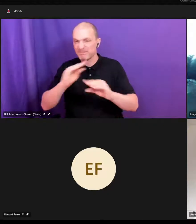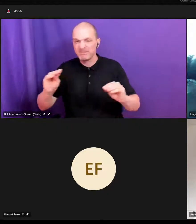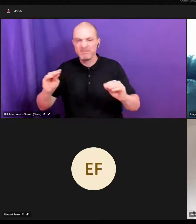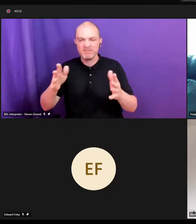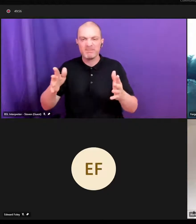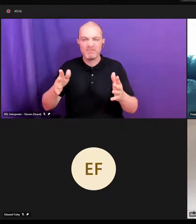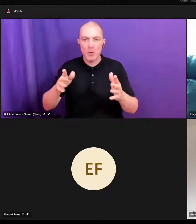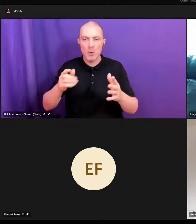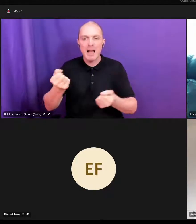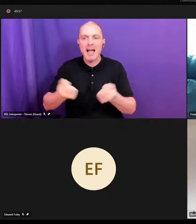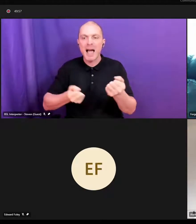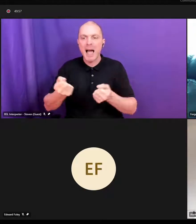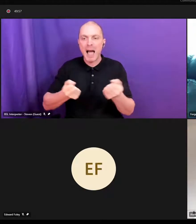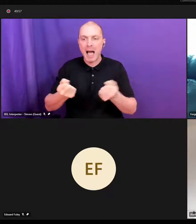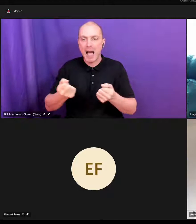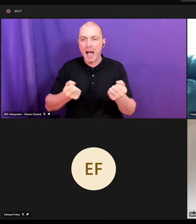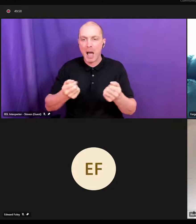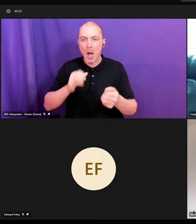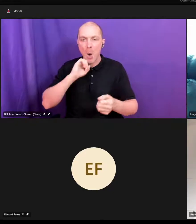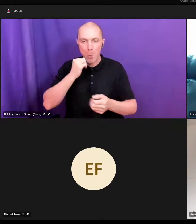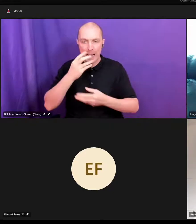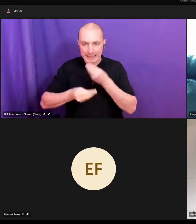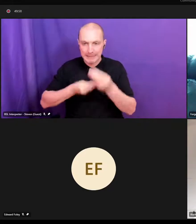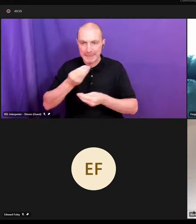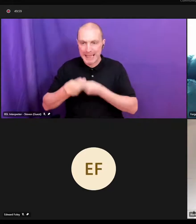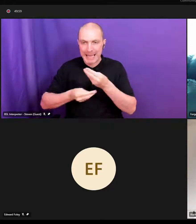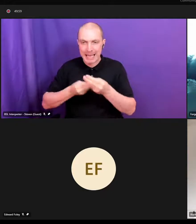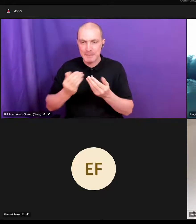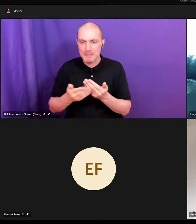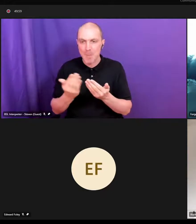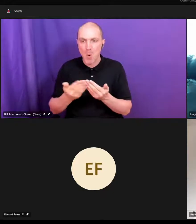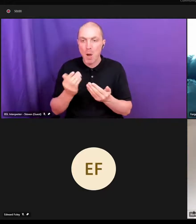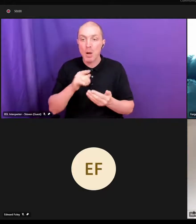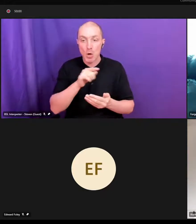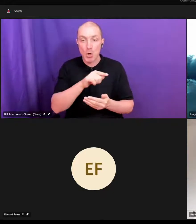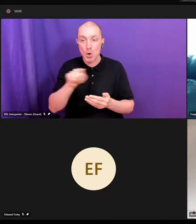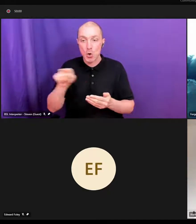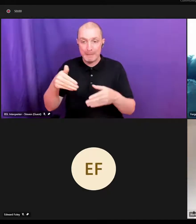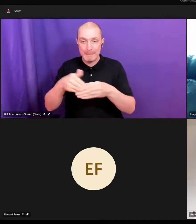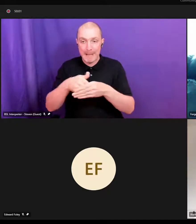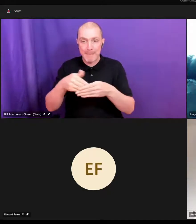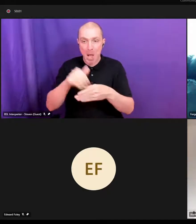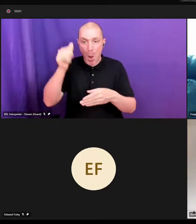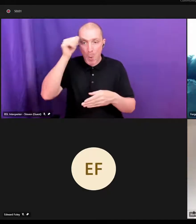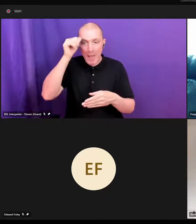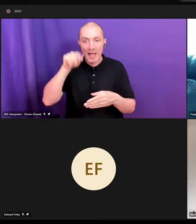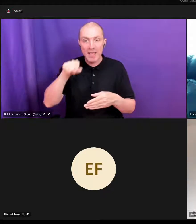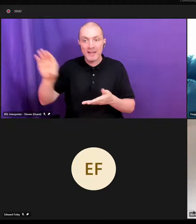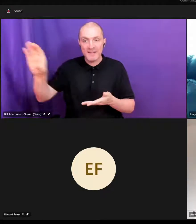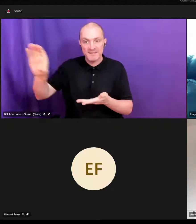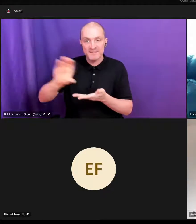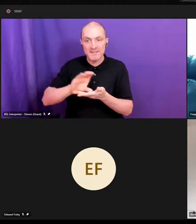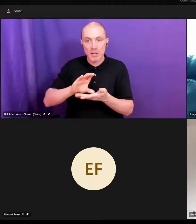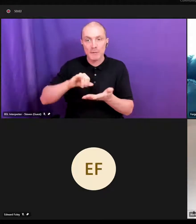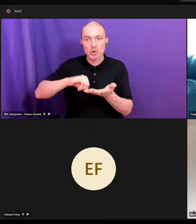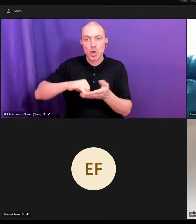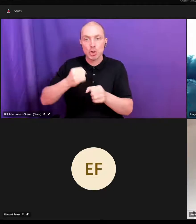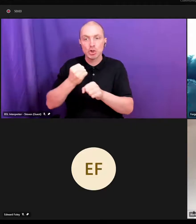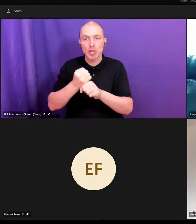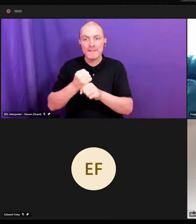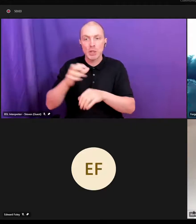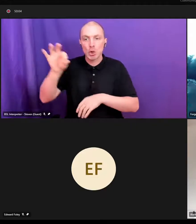that probably first, as members will be aware, this was funded through the Scottish Government Switch